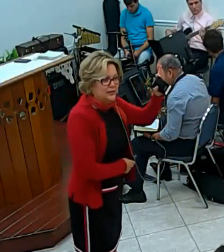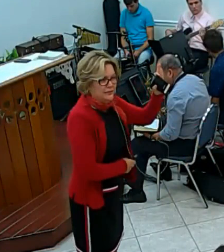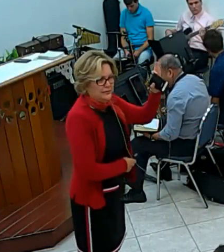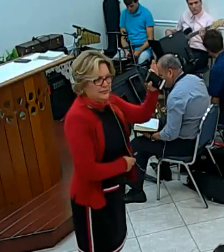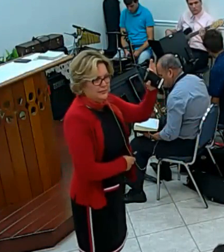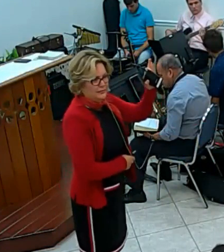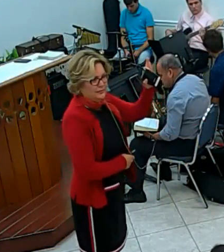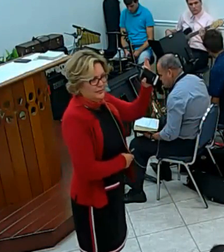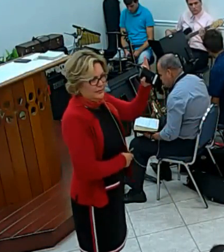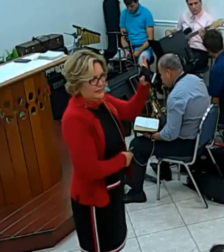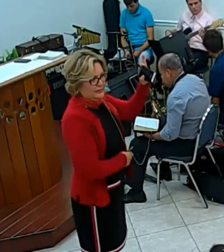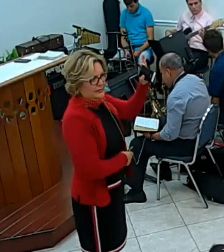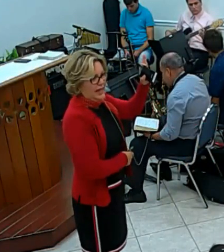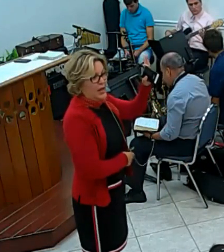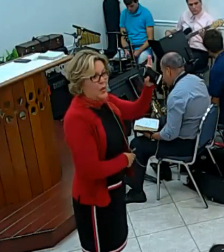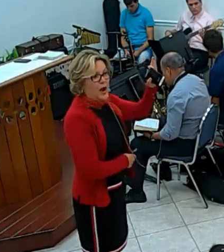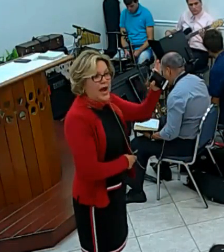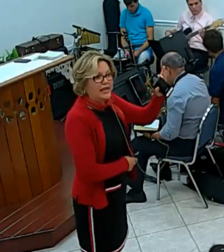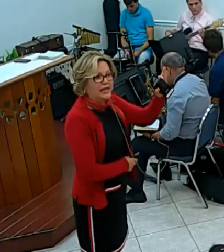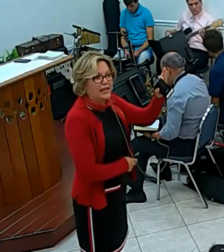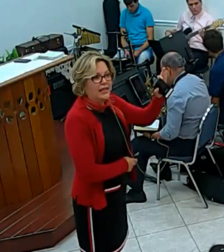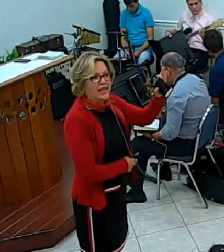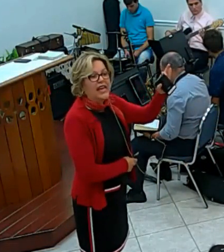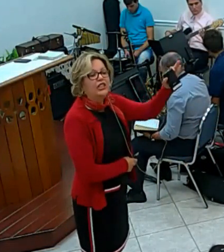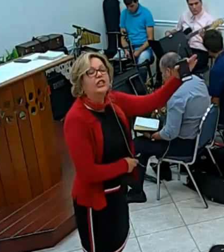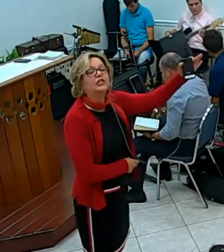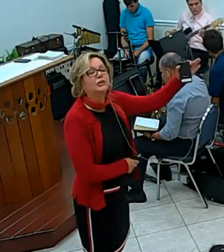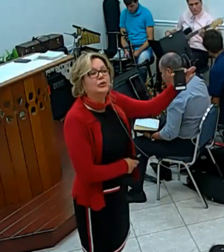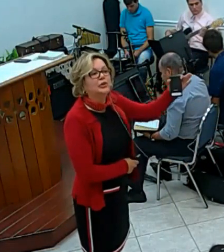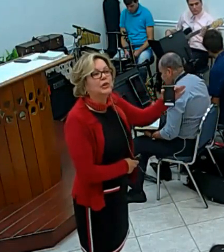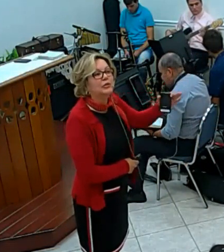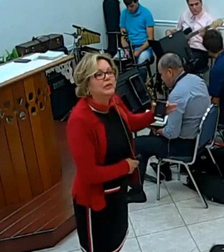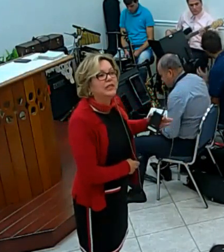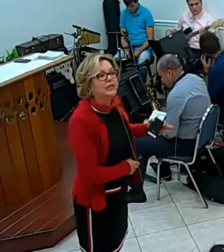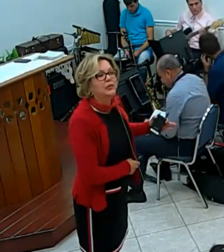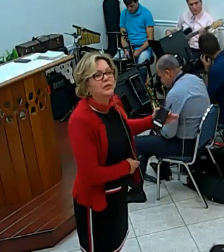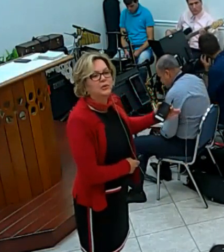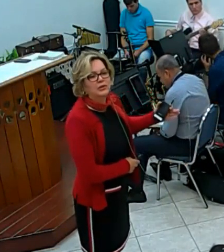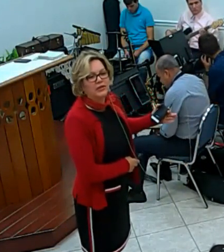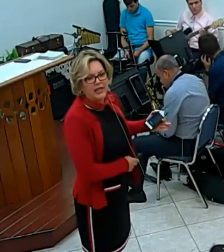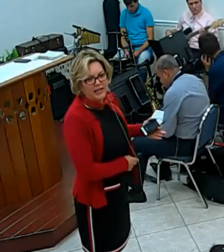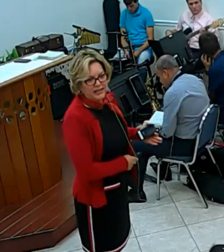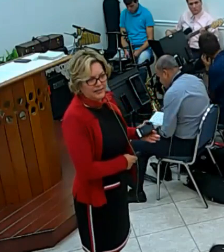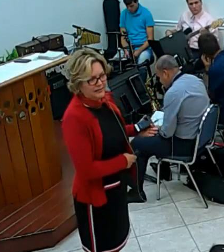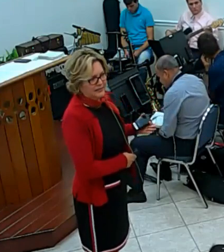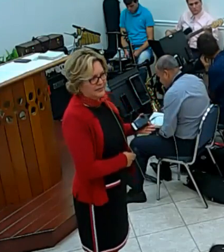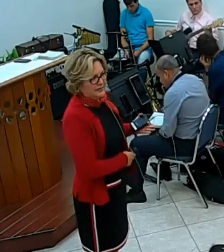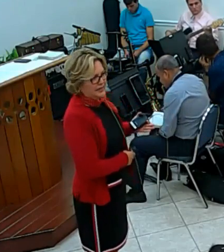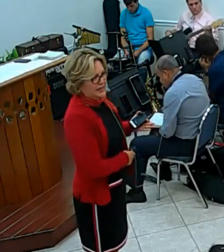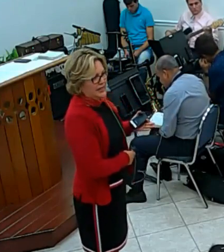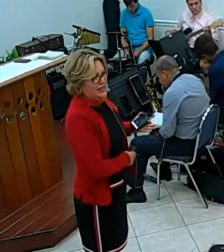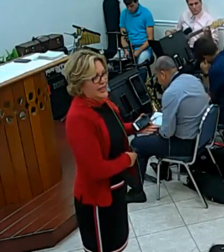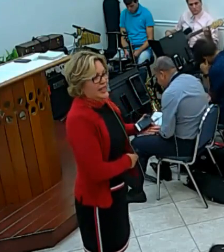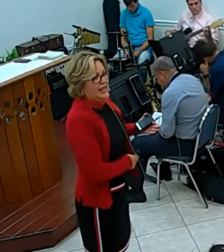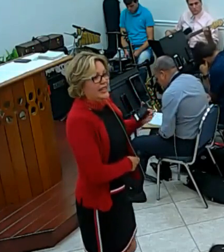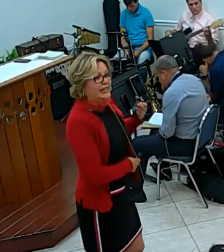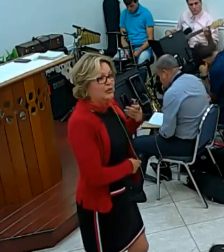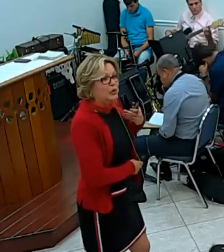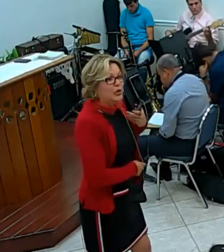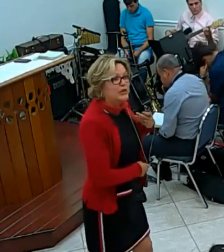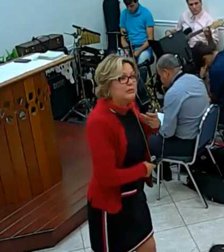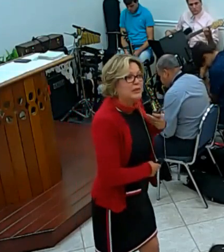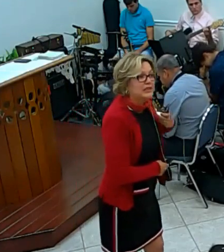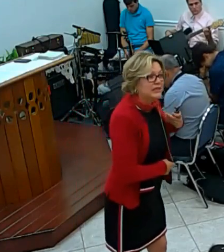look, the three trumpets have already sounded. The fourth is Jesus returning to take